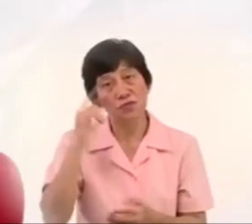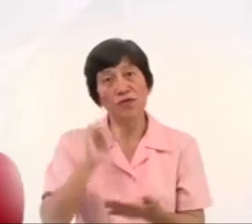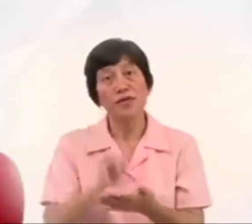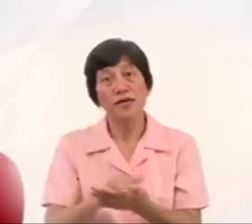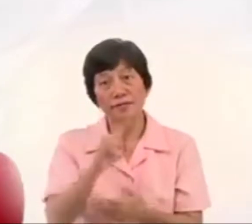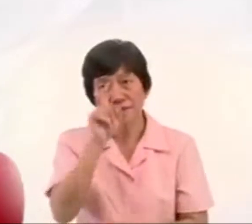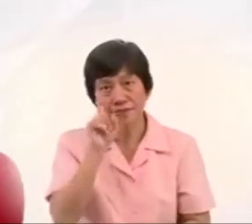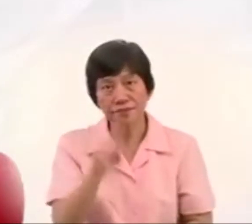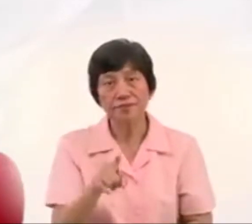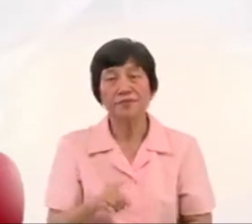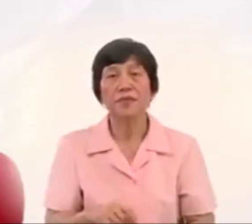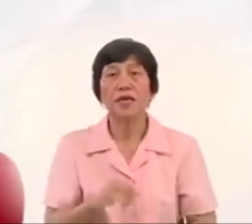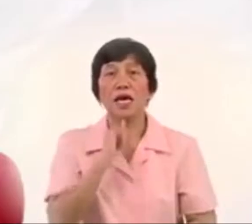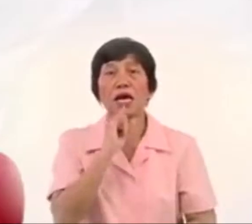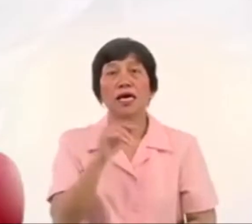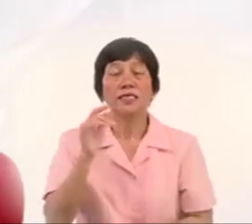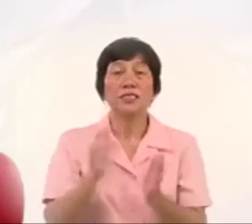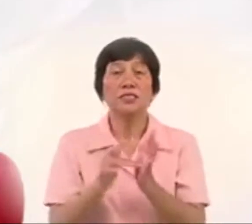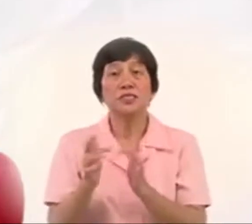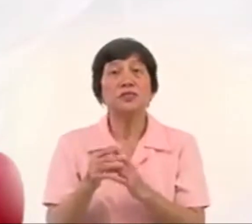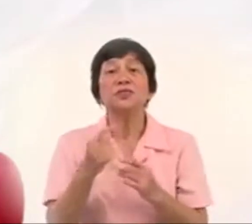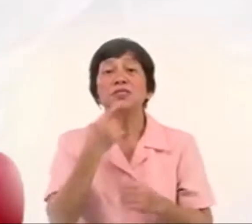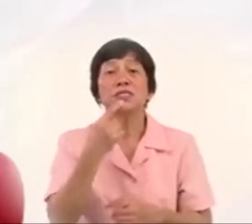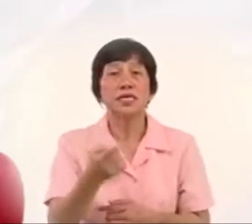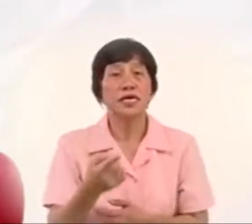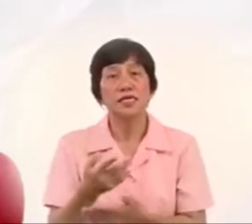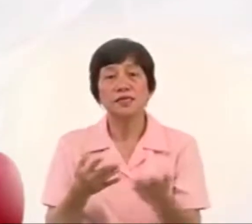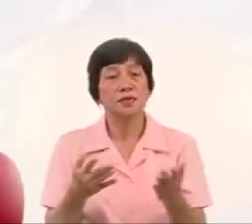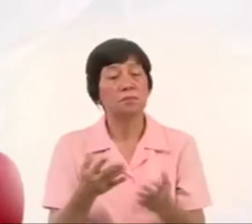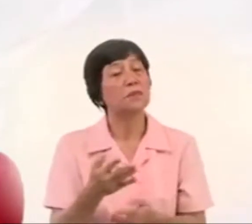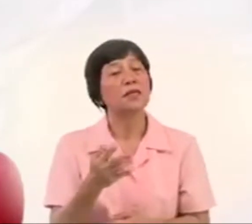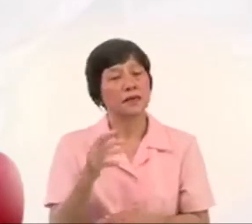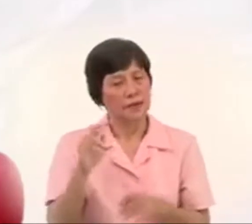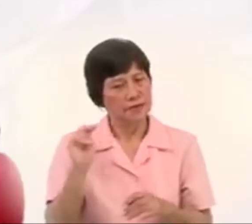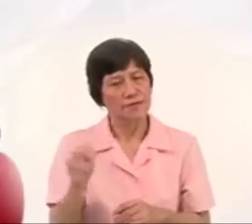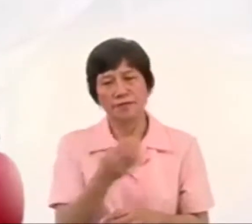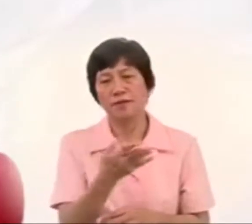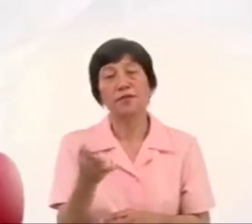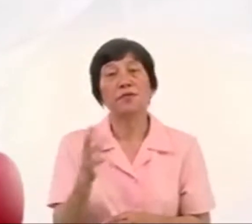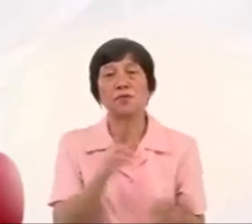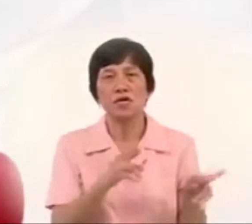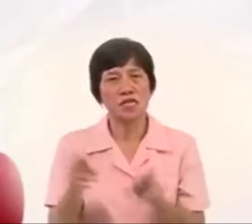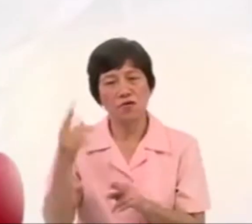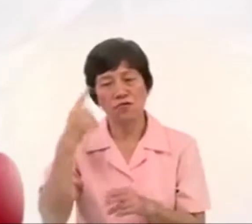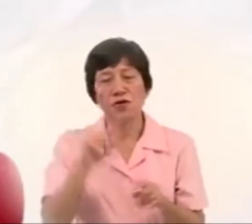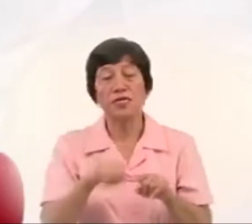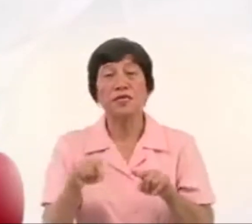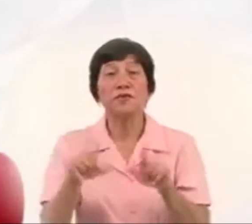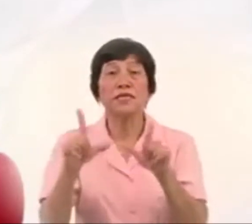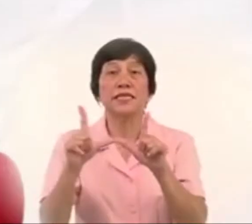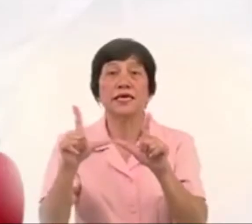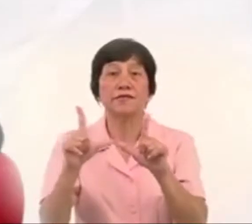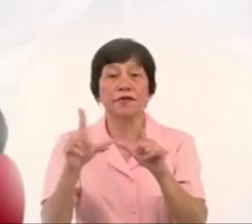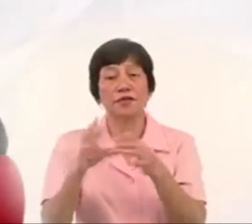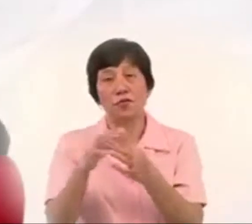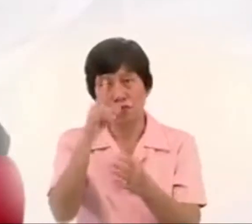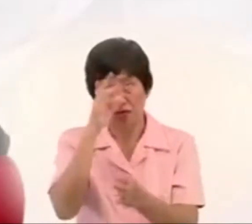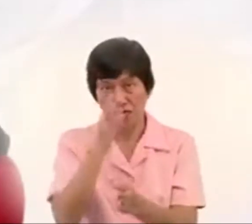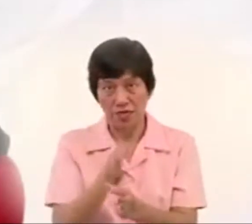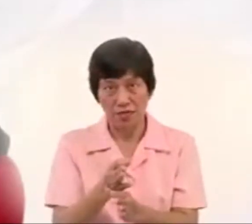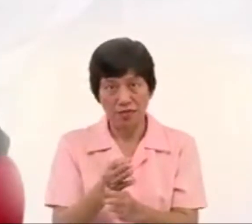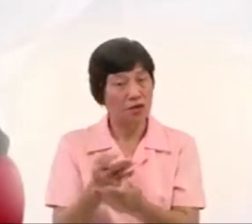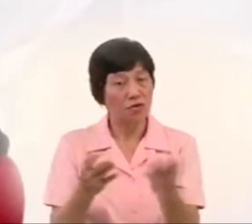Is Jesus telling them, you should be ready for a different level of faith, where you will not